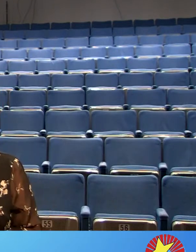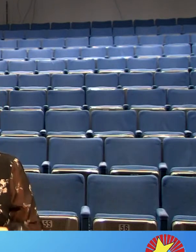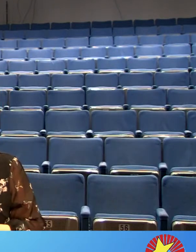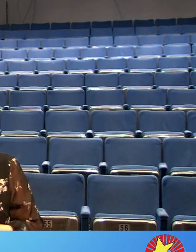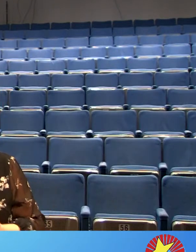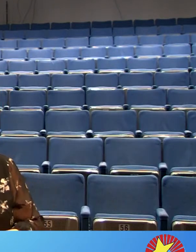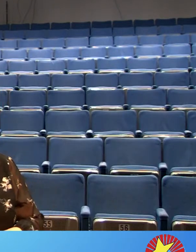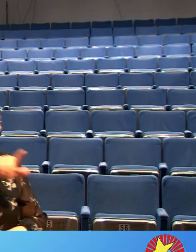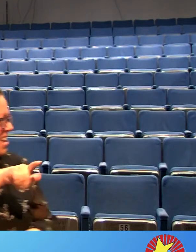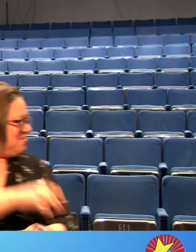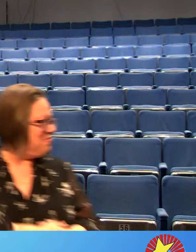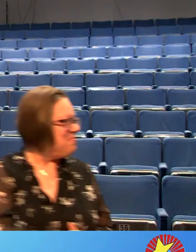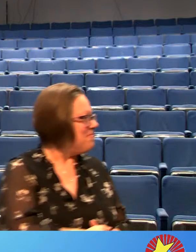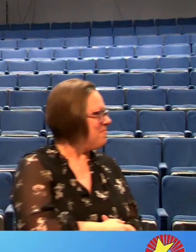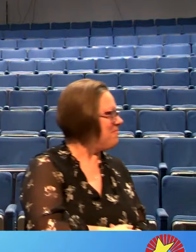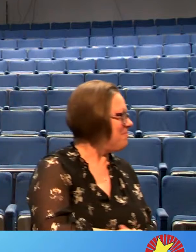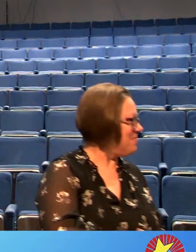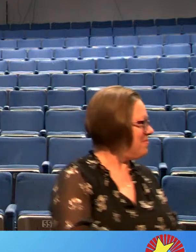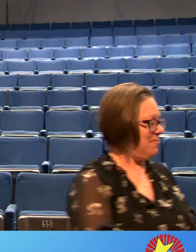now.